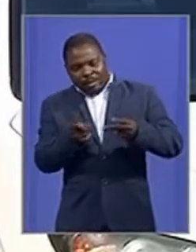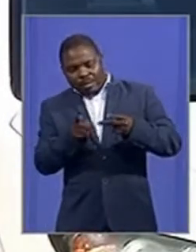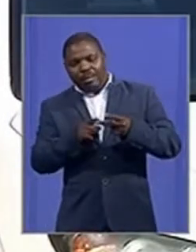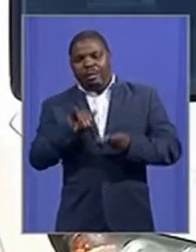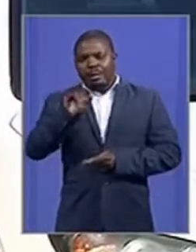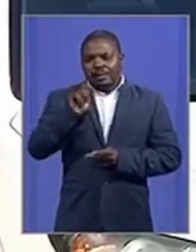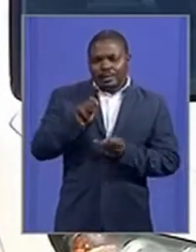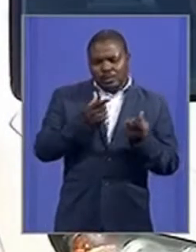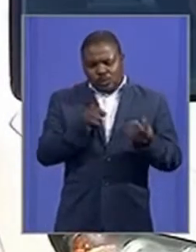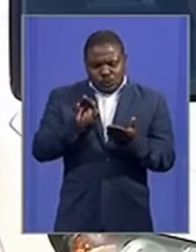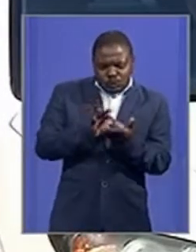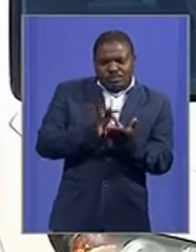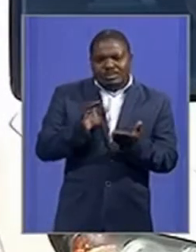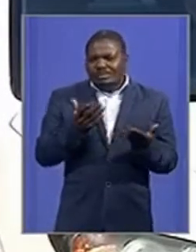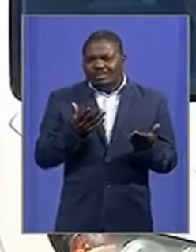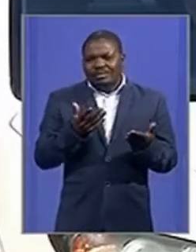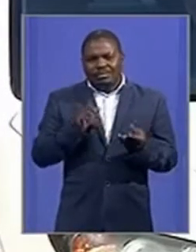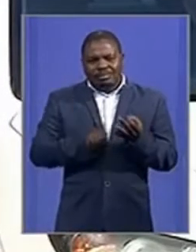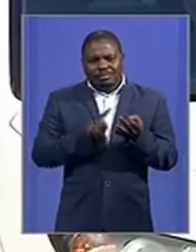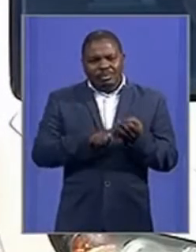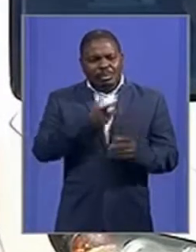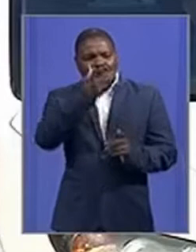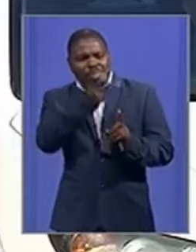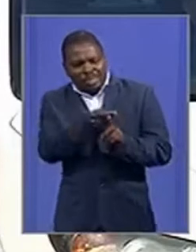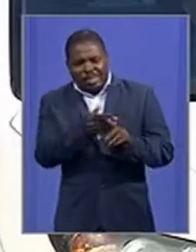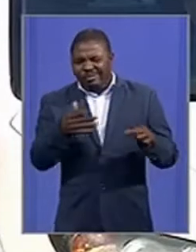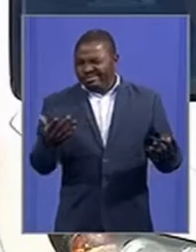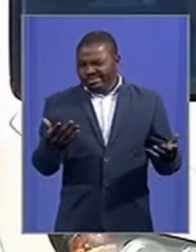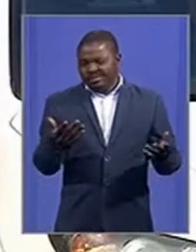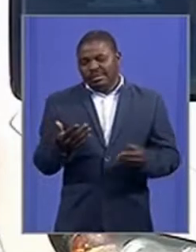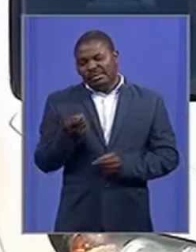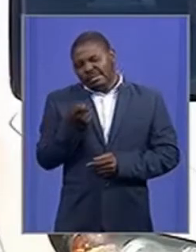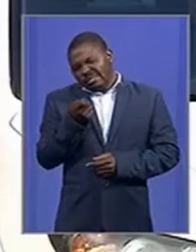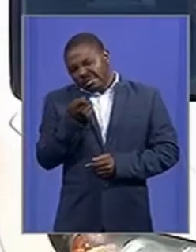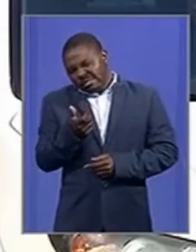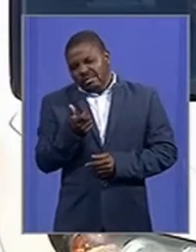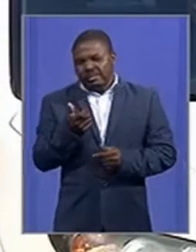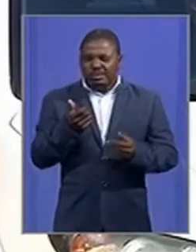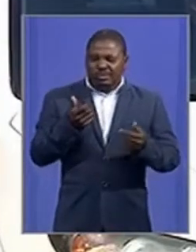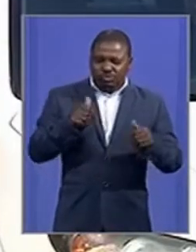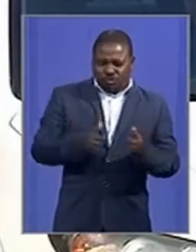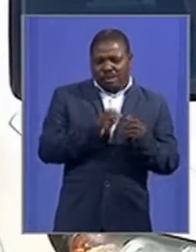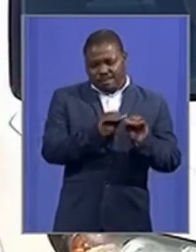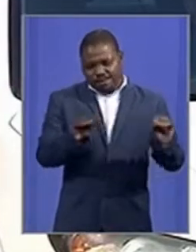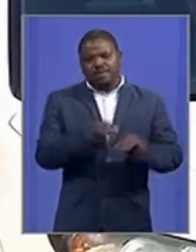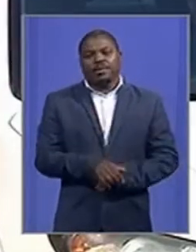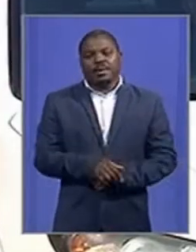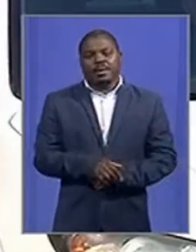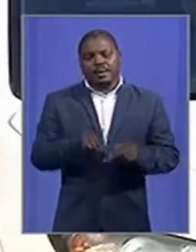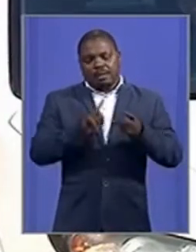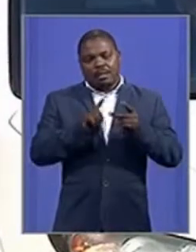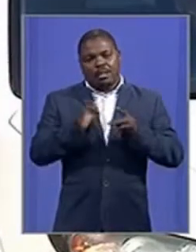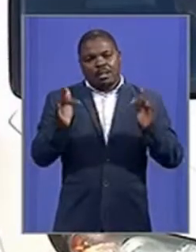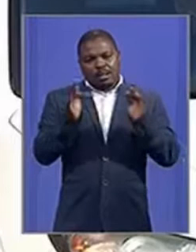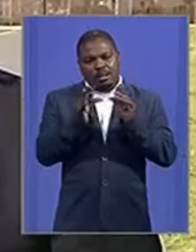gadget thing as well, and also be able to give an injection. So there are a little bit of hiccups around there, the network issues,